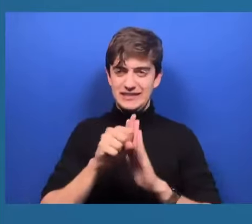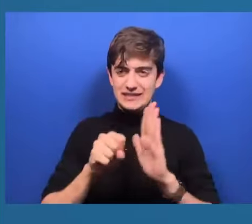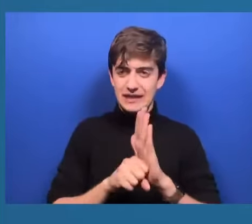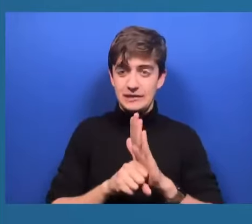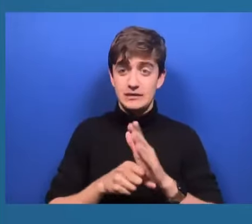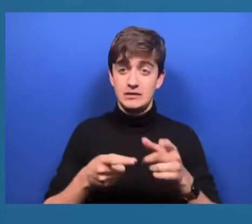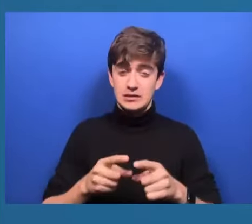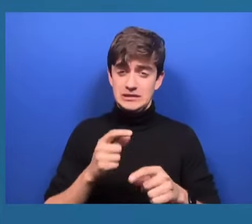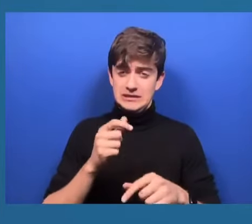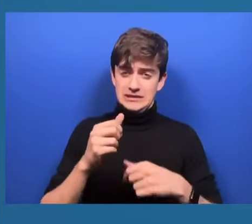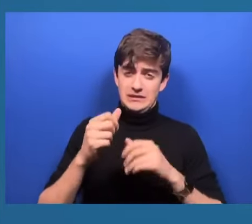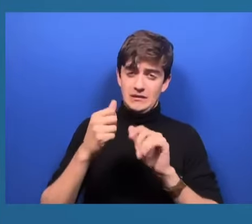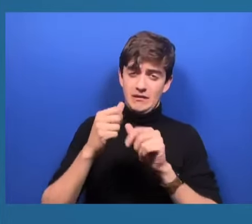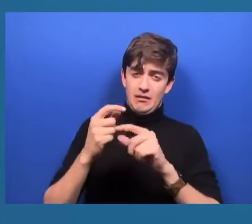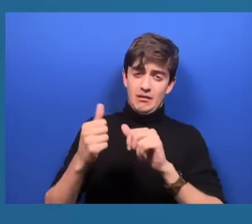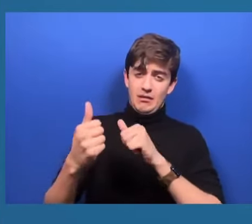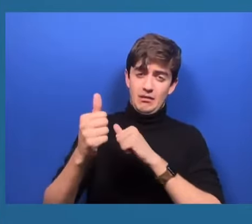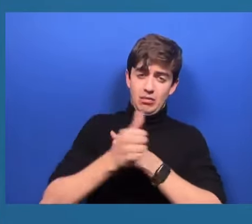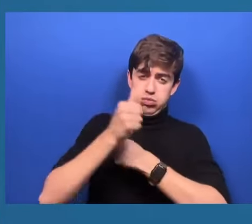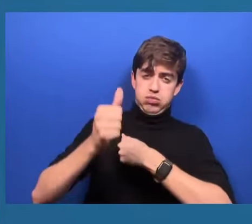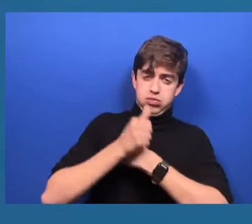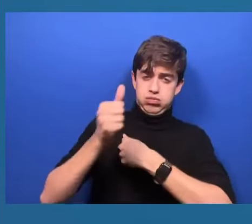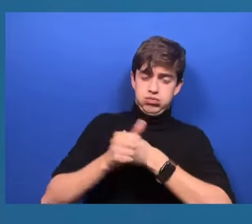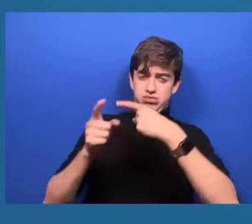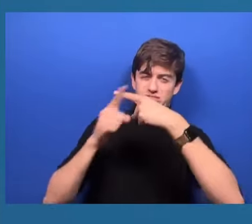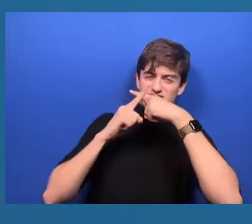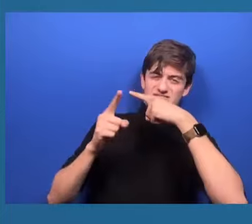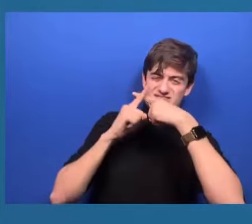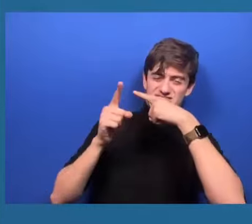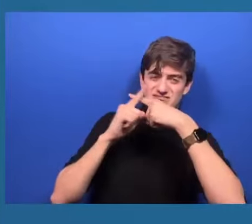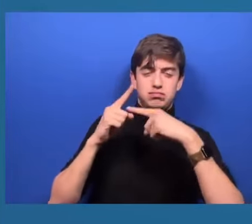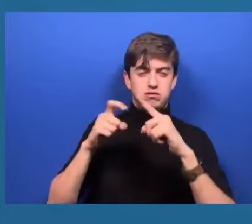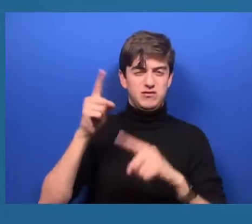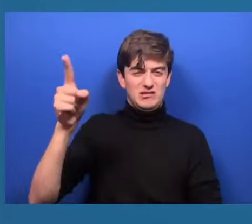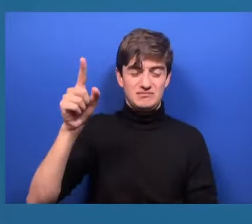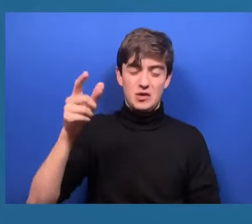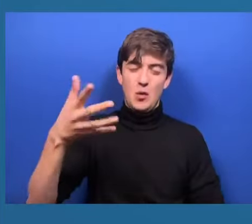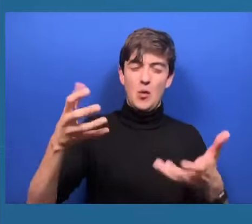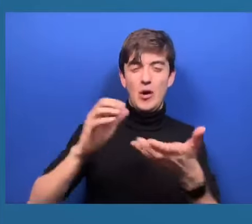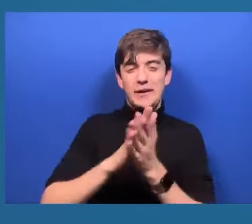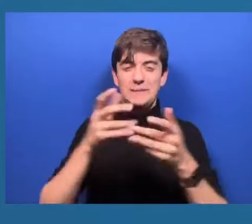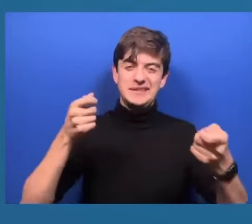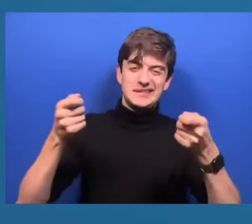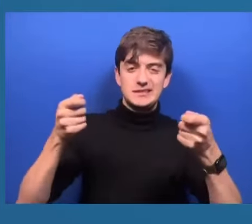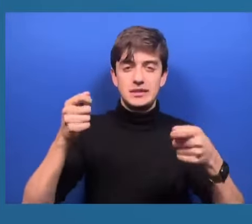relentless attacks from the wannabe dictator in the White House. Give it up for Governor Kathy Hochul.